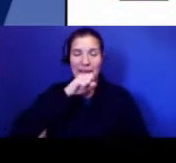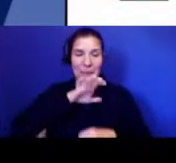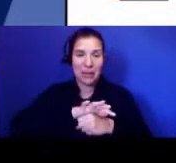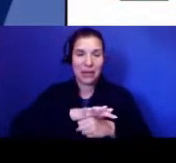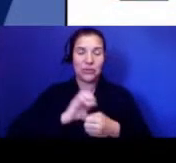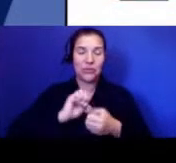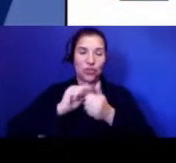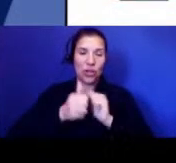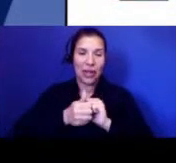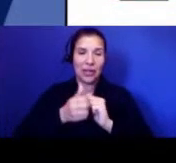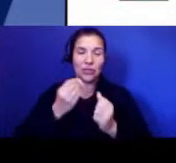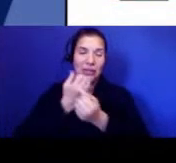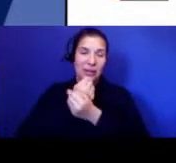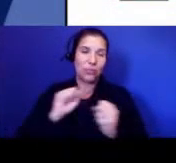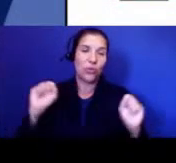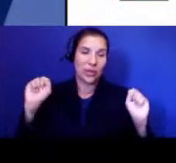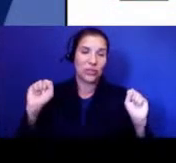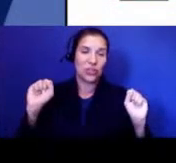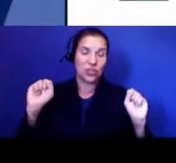and liberation.